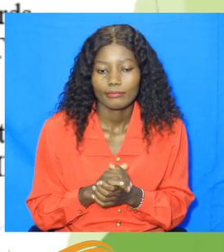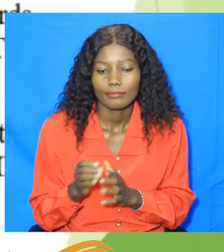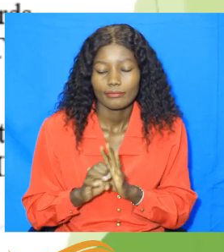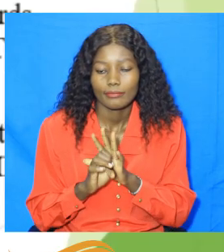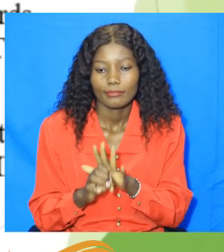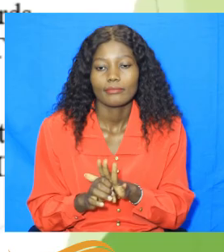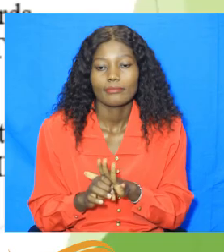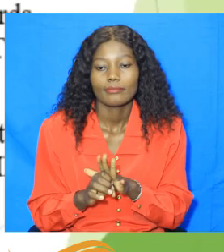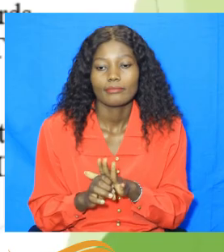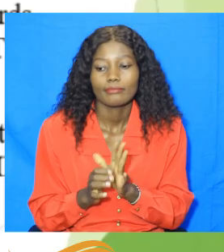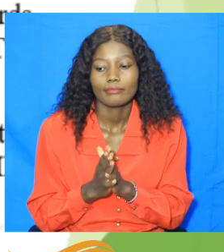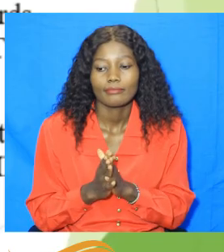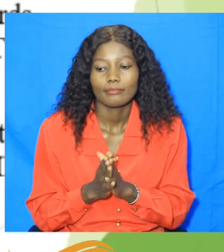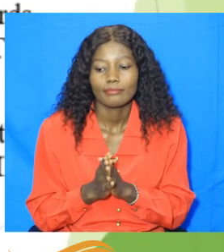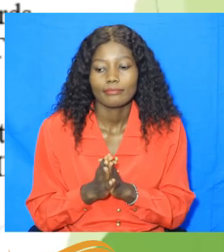of the